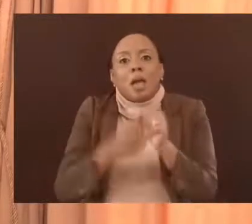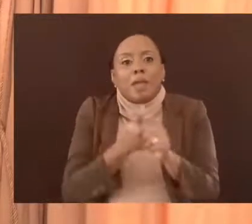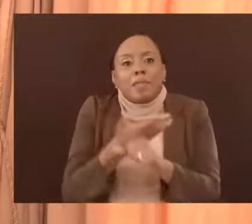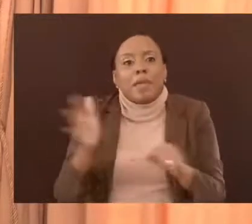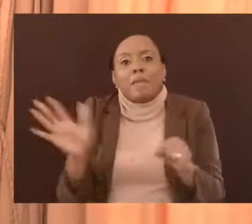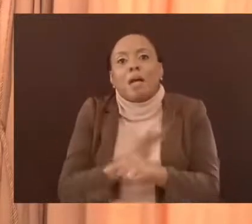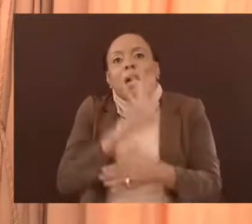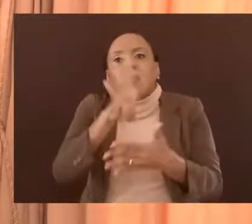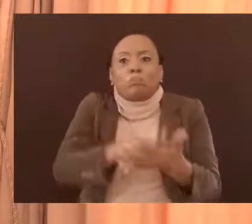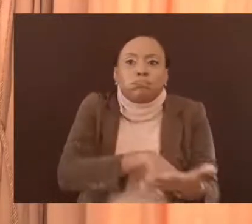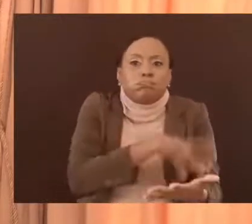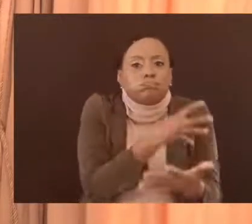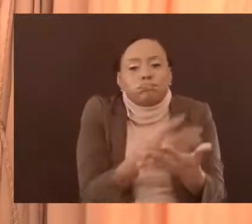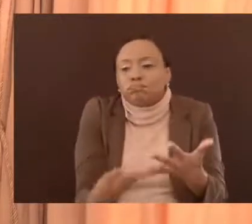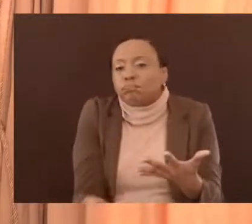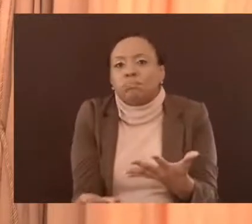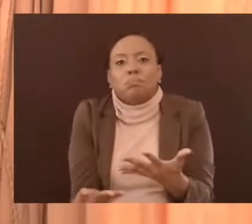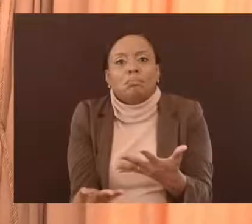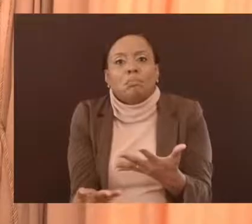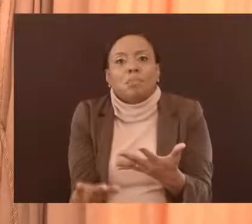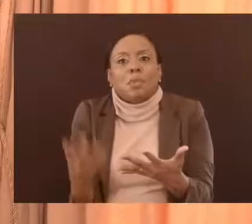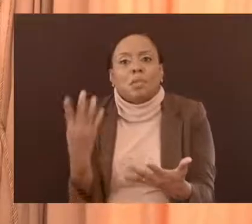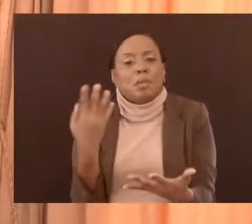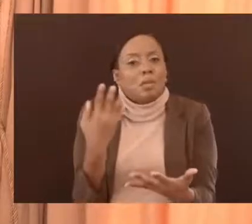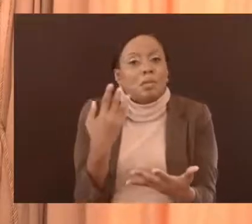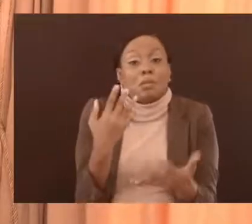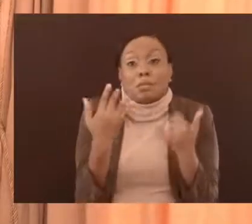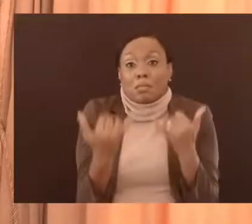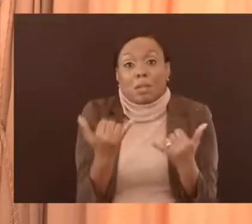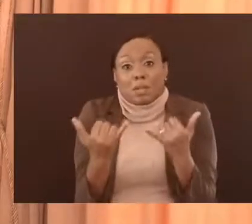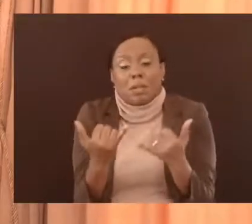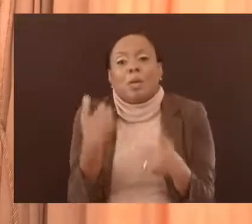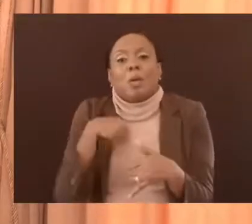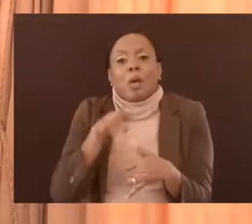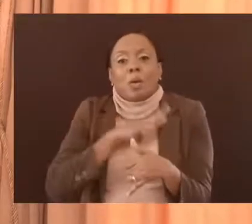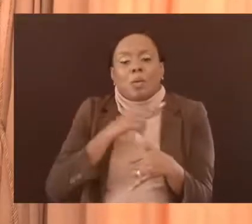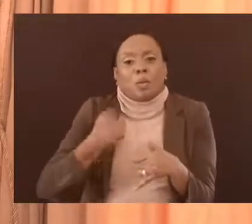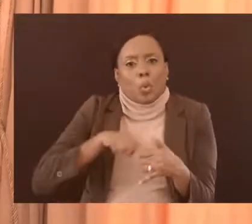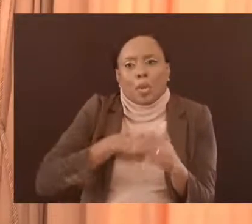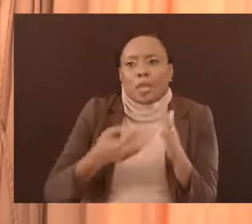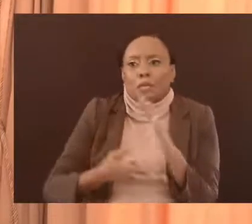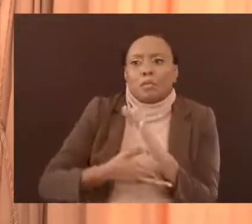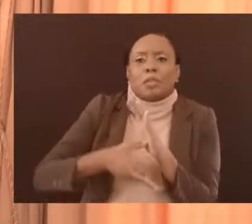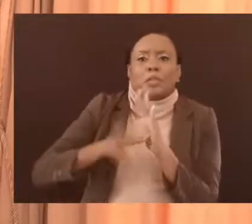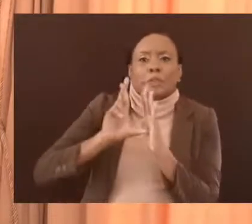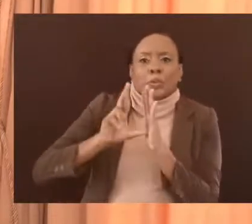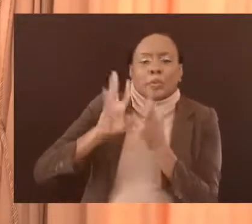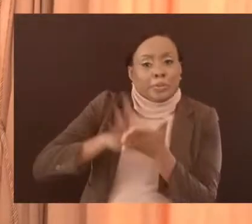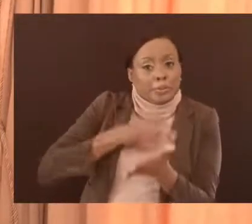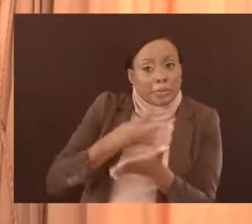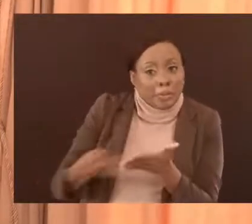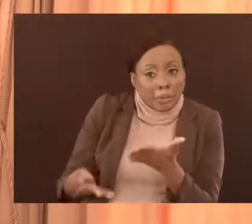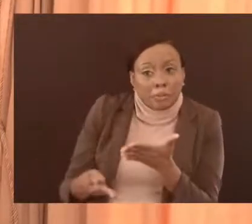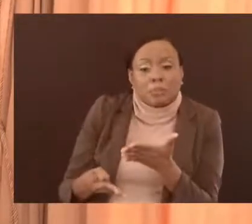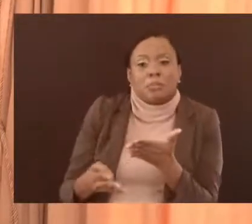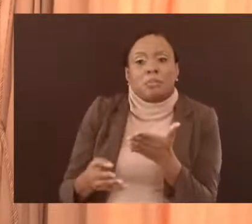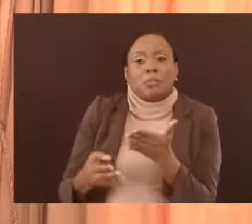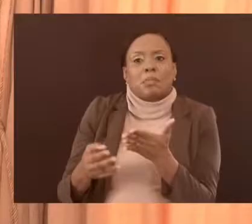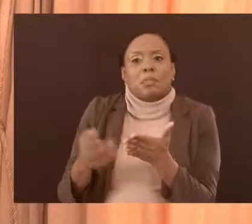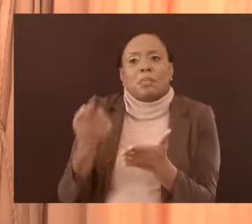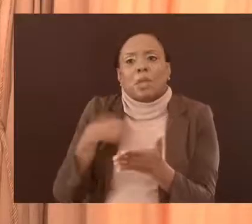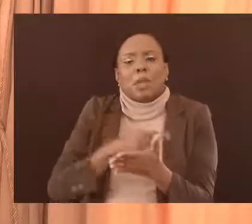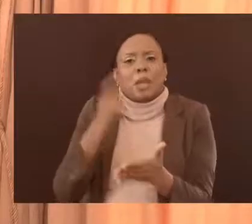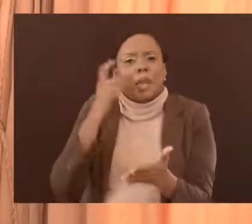the officers at the Ministry of Education are currently reviewing the syllabuses, and they are identifying